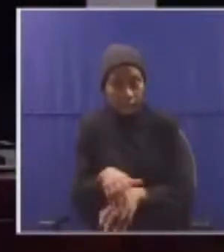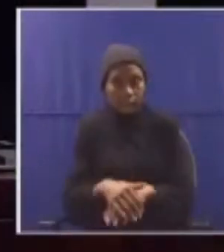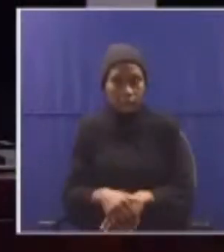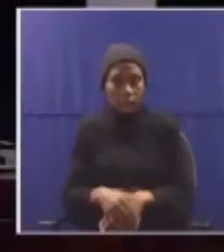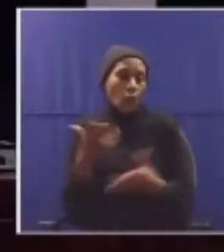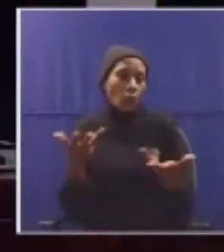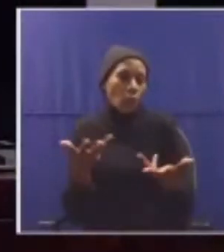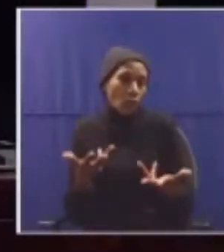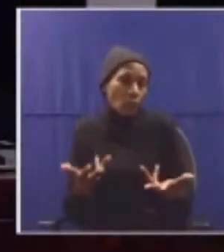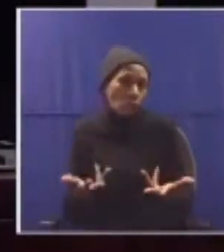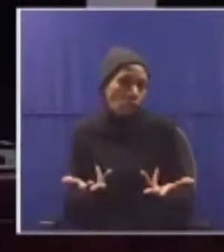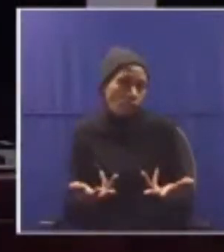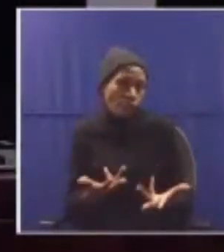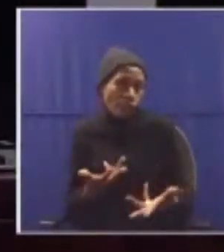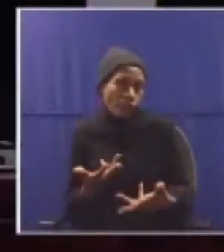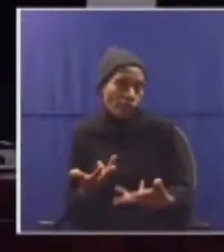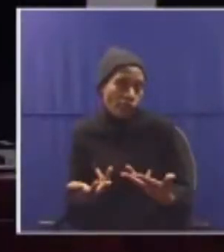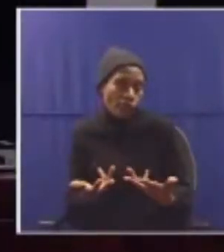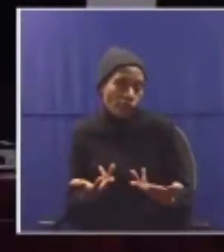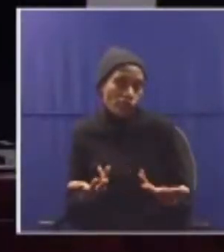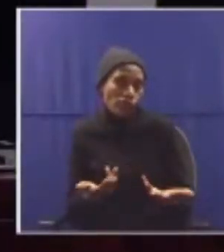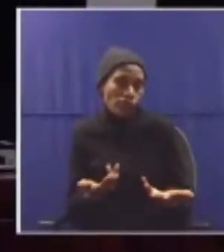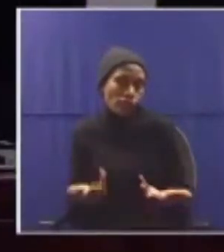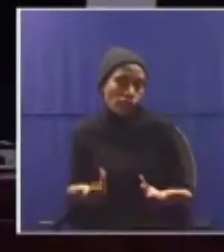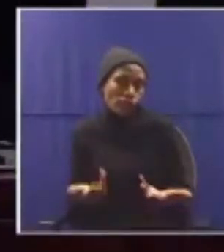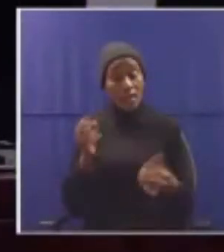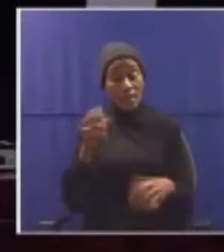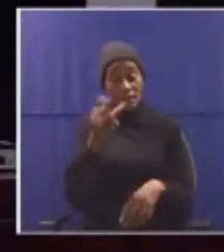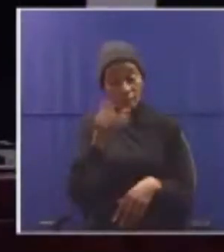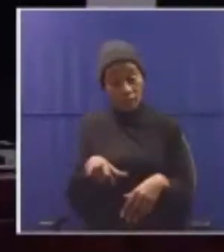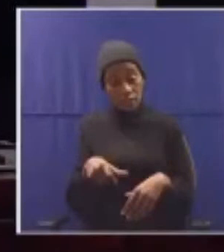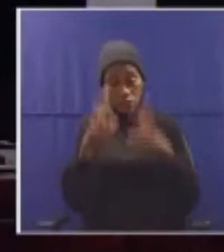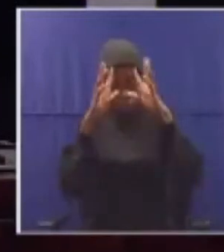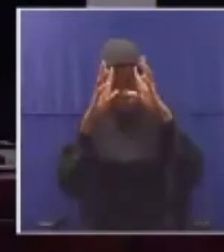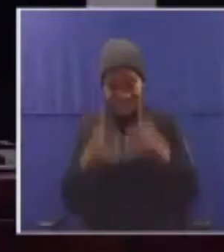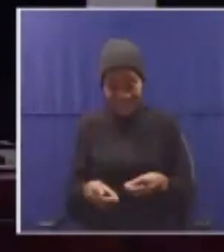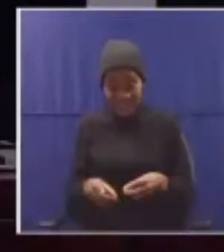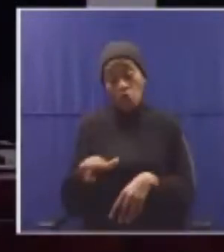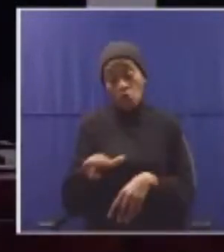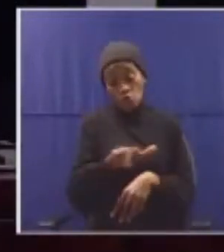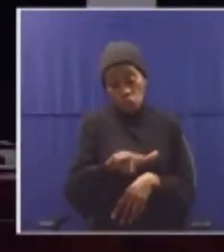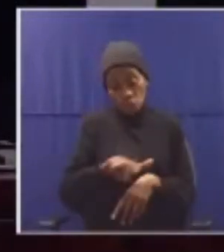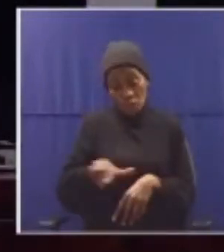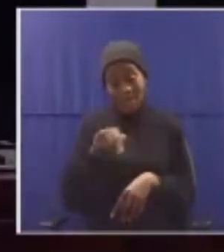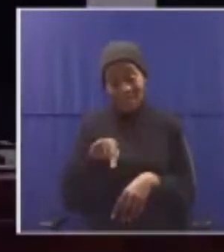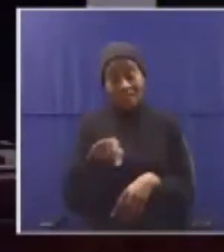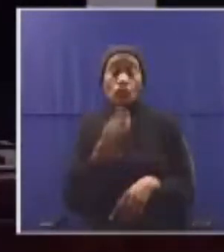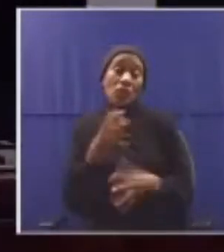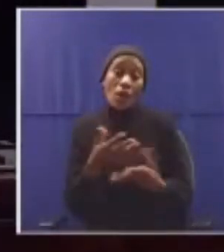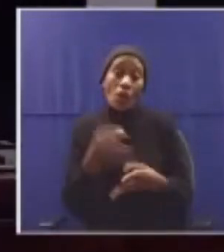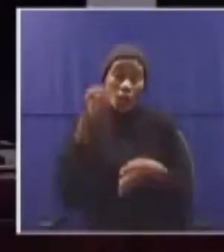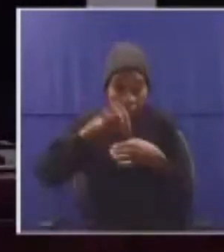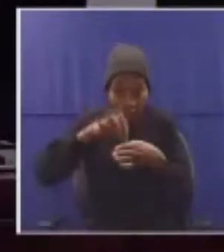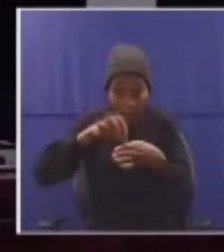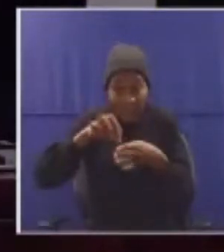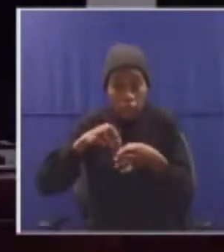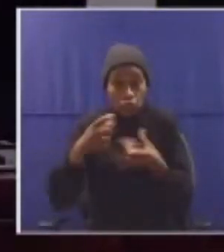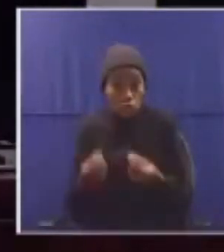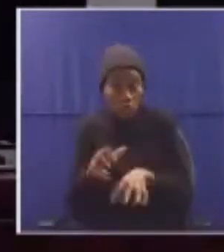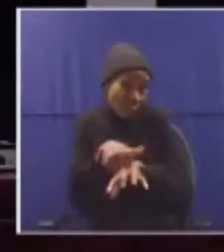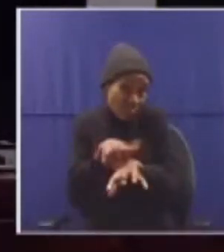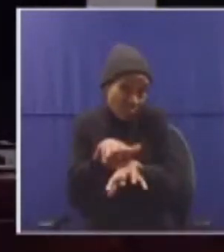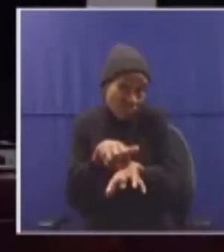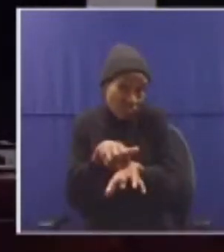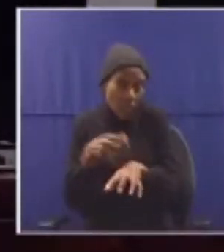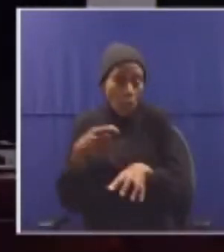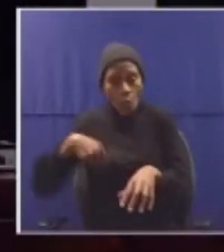where they have decided that they'll use their land for farming. We will be able to